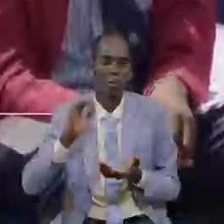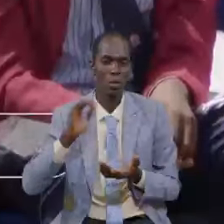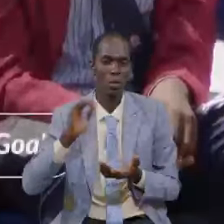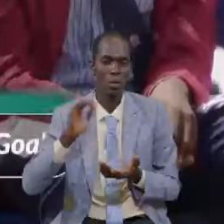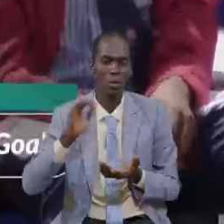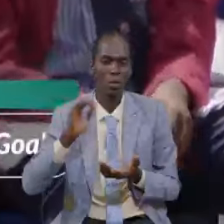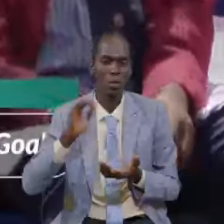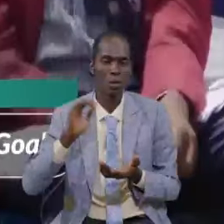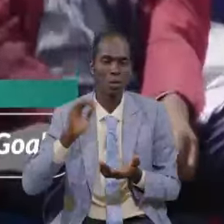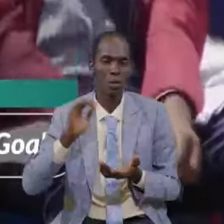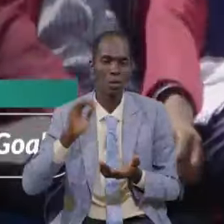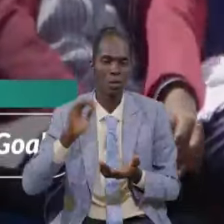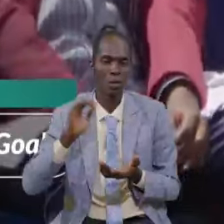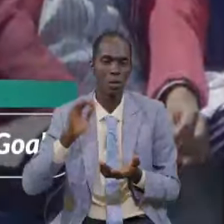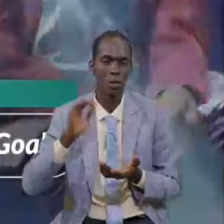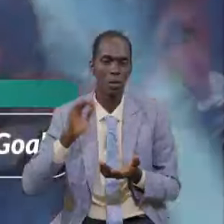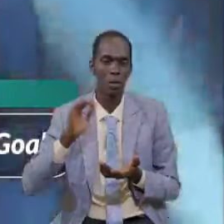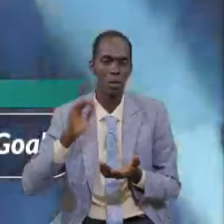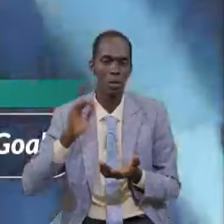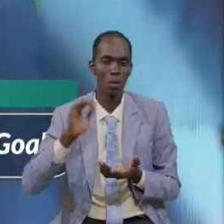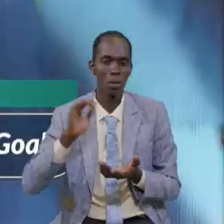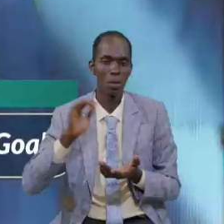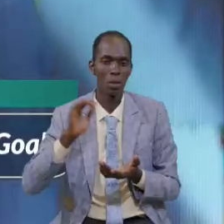identify your mission with a